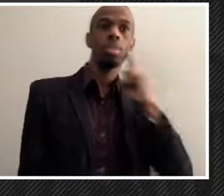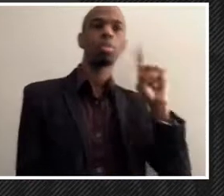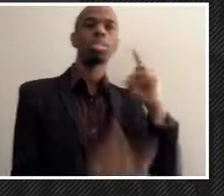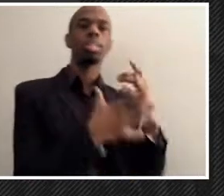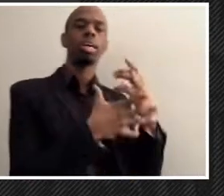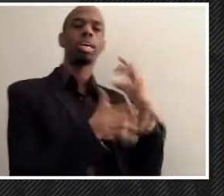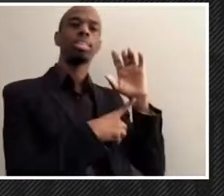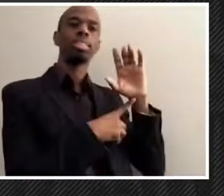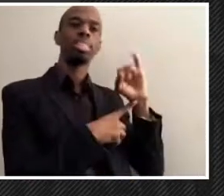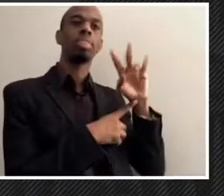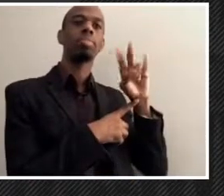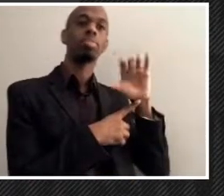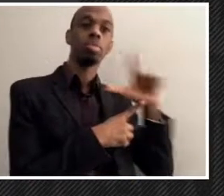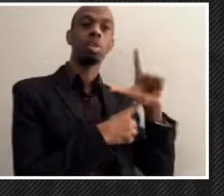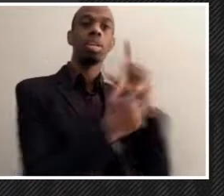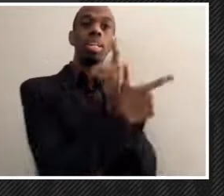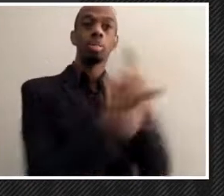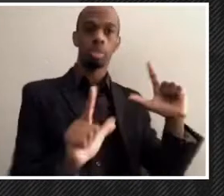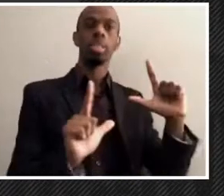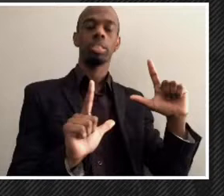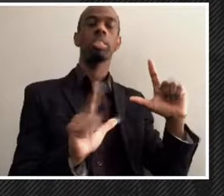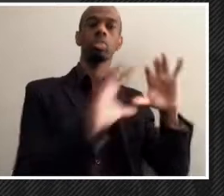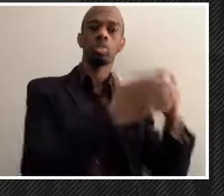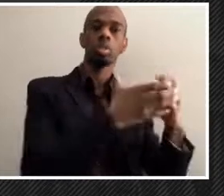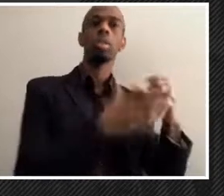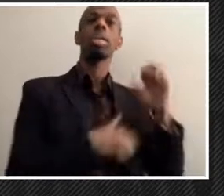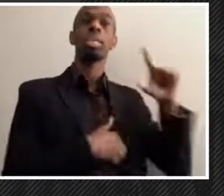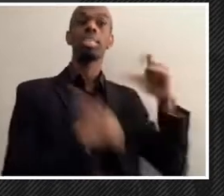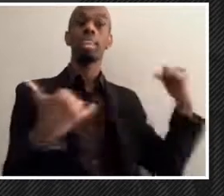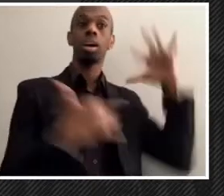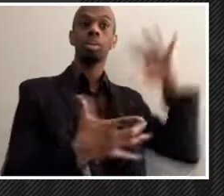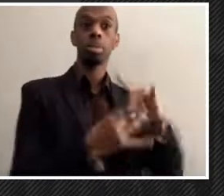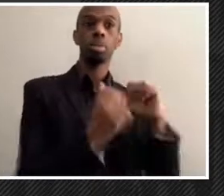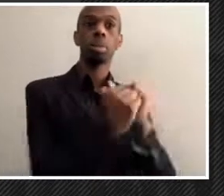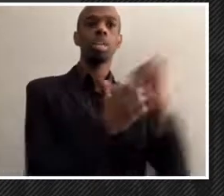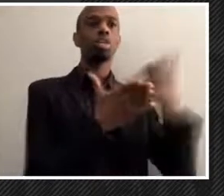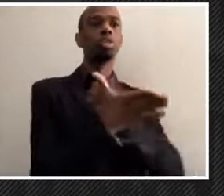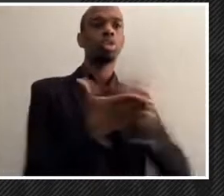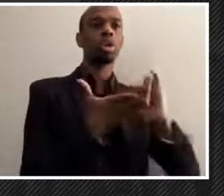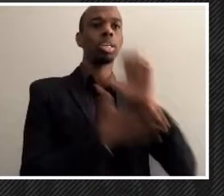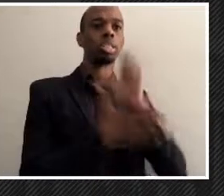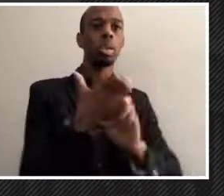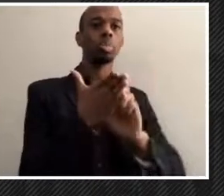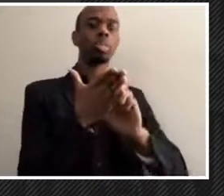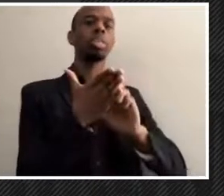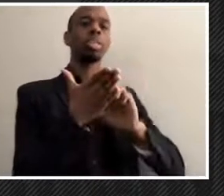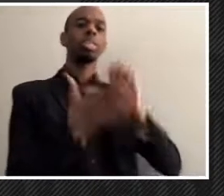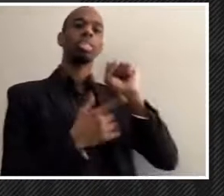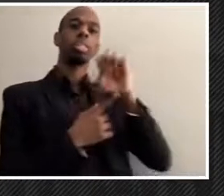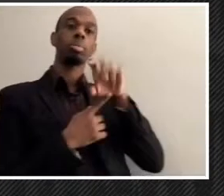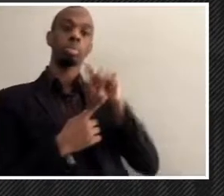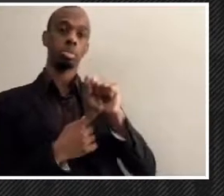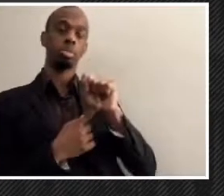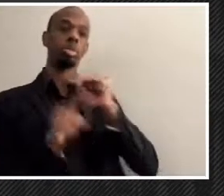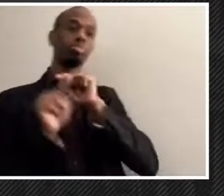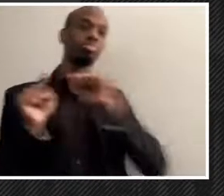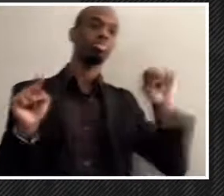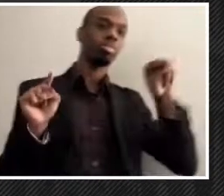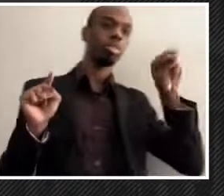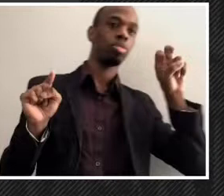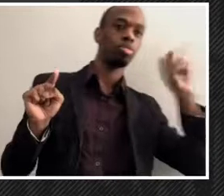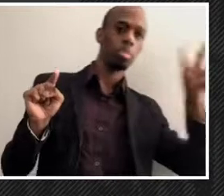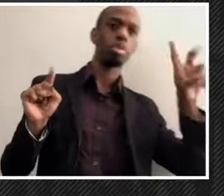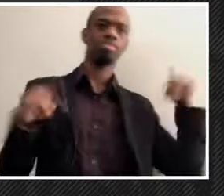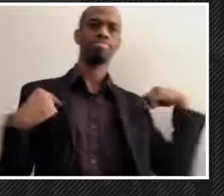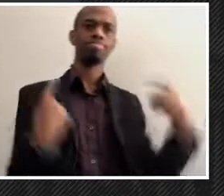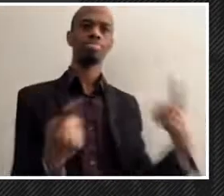served as the director of the Central New York chapter from 2015 to November of 2020, where he led advocacy and coalitions